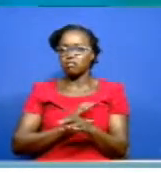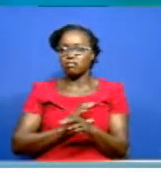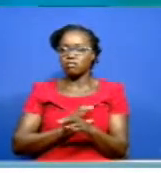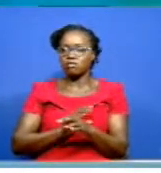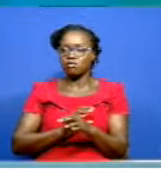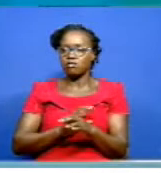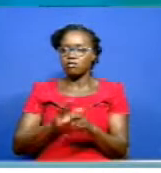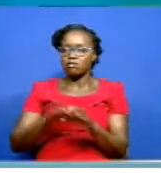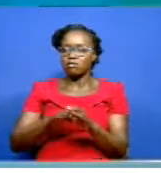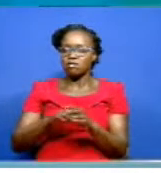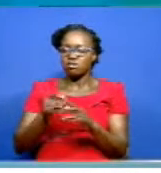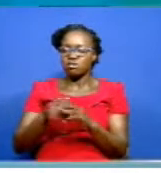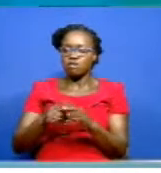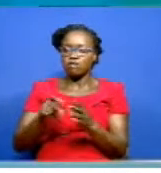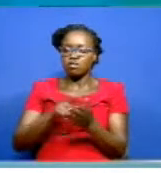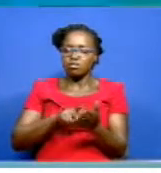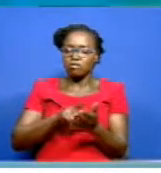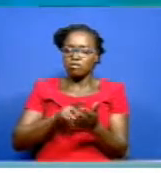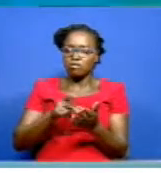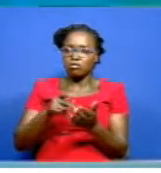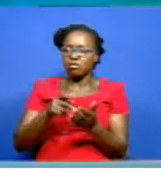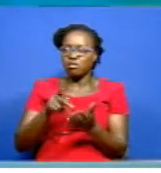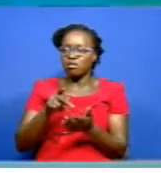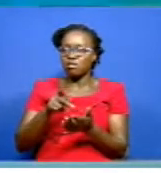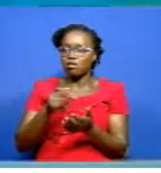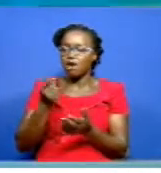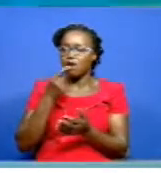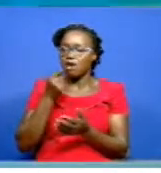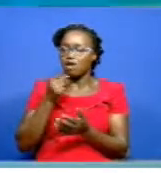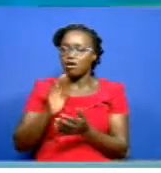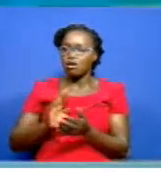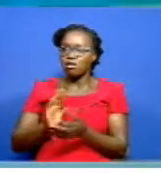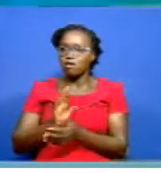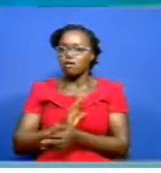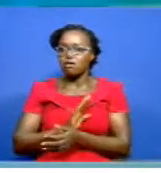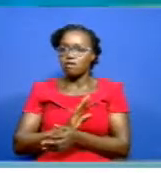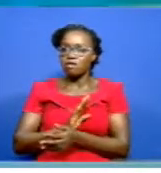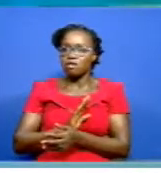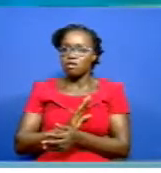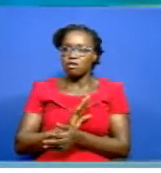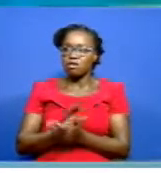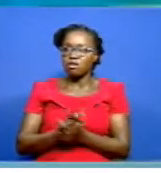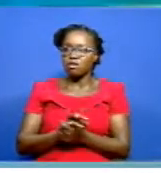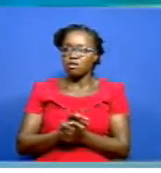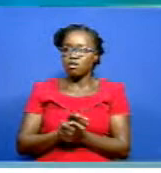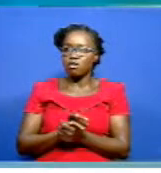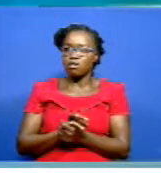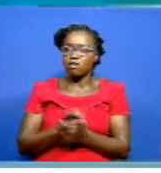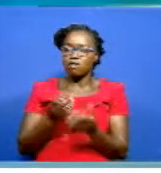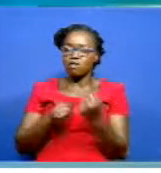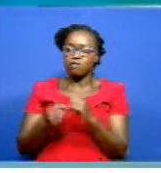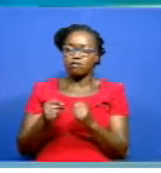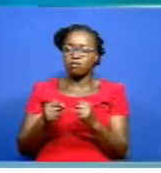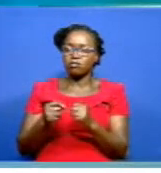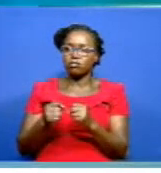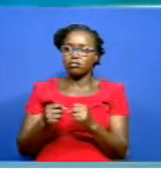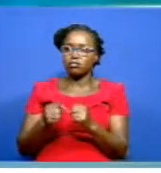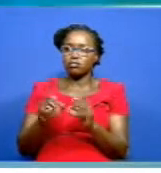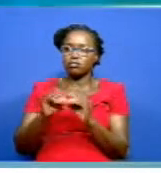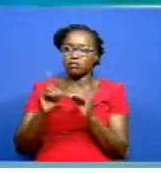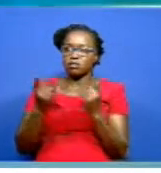and Poisons Board who are actually the point person in this. The Pharmacy and Poisons Board have an active pharmacovigilance